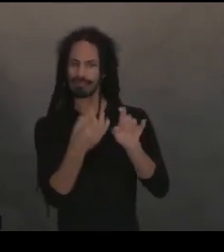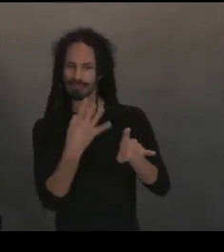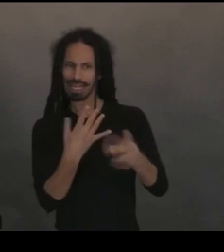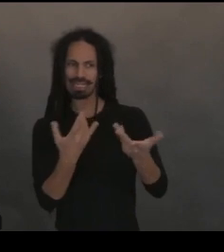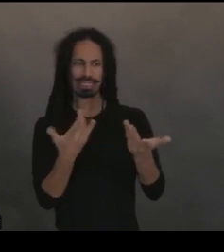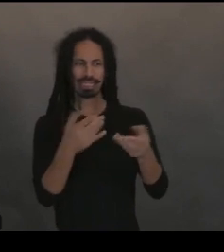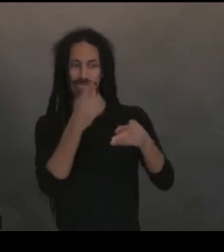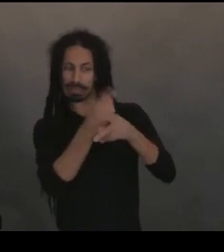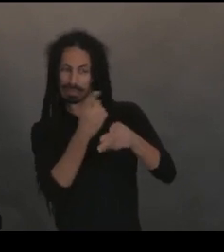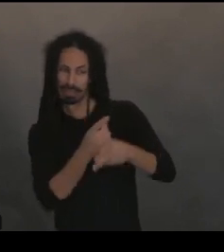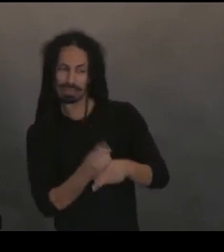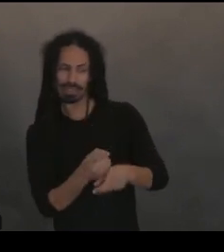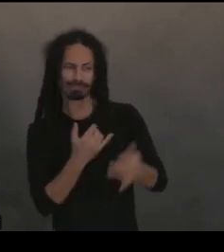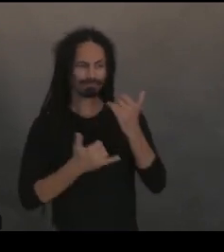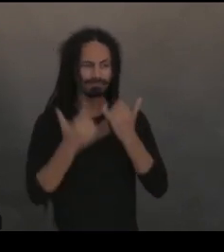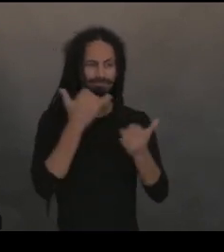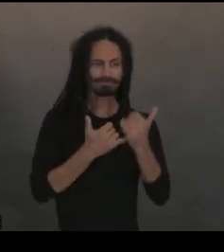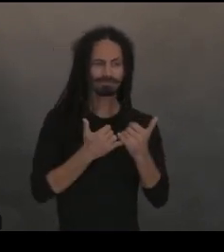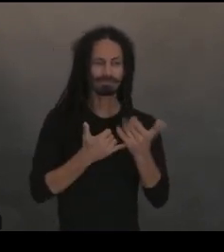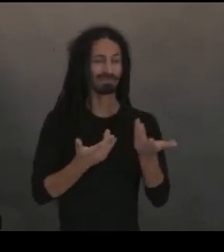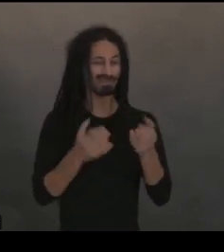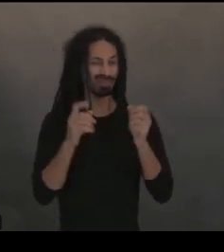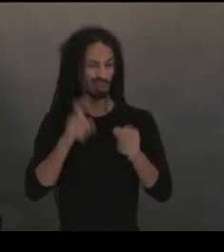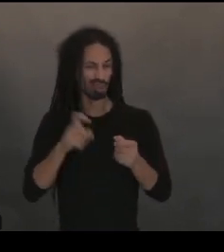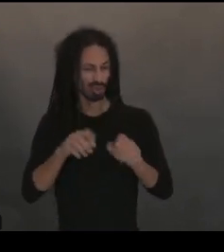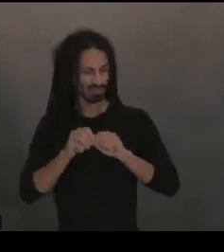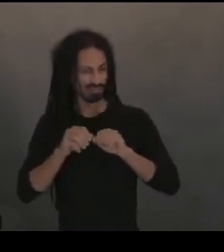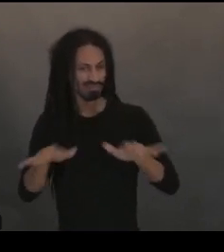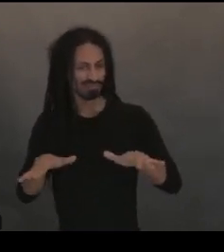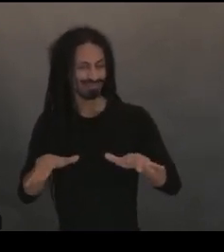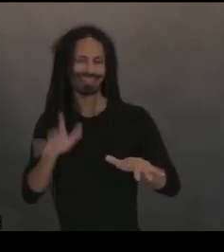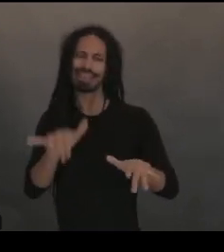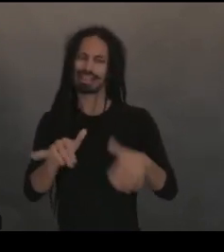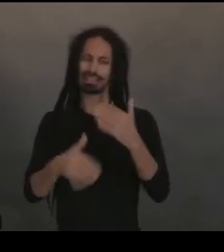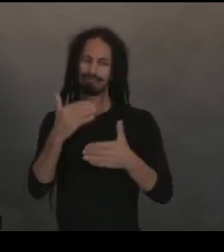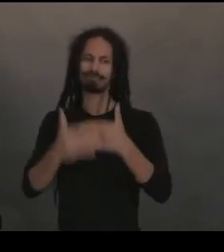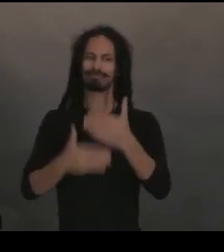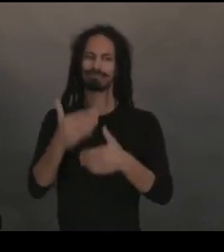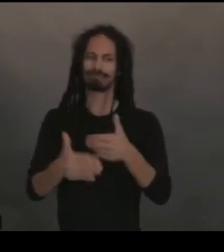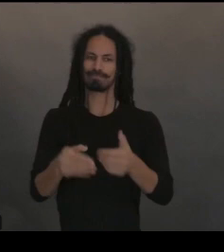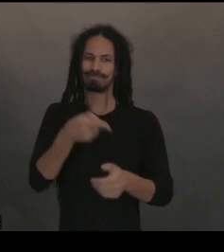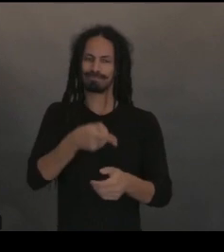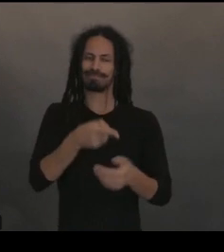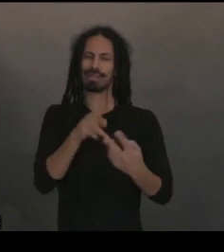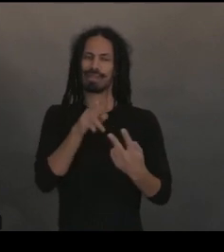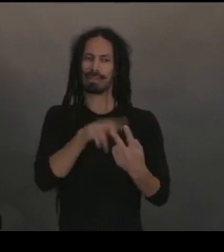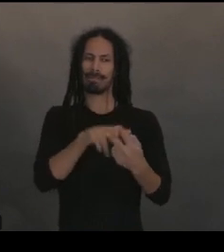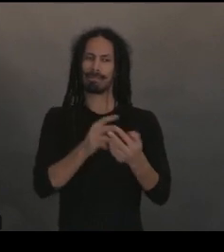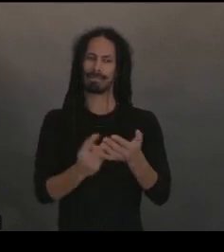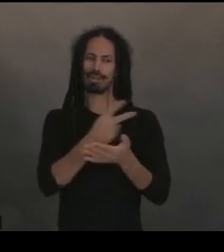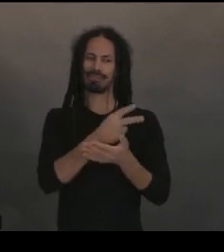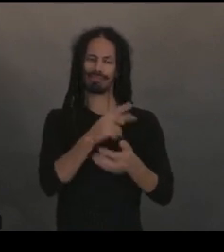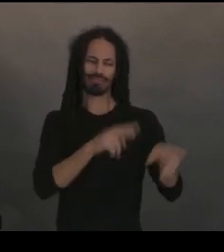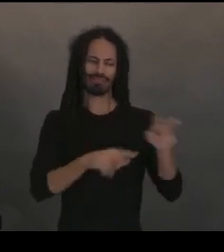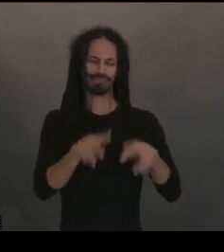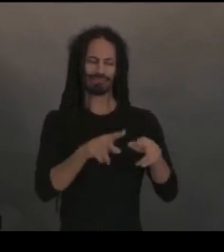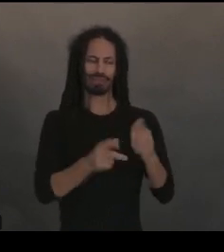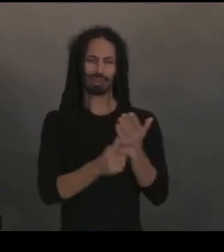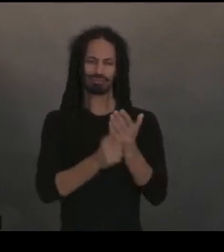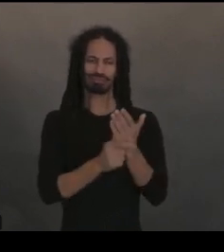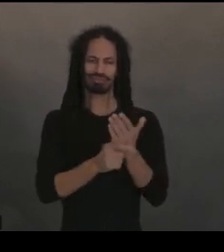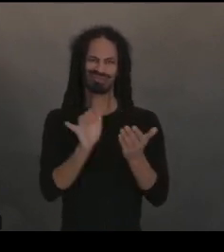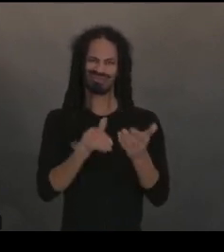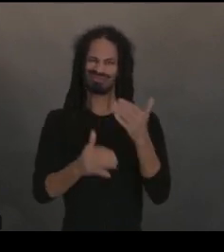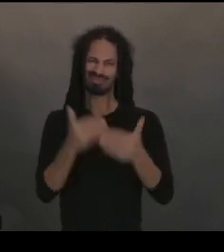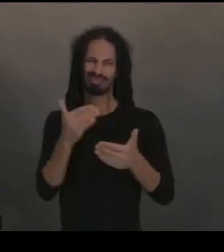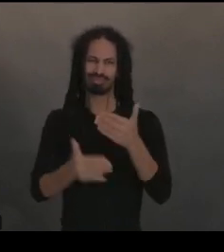work and whether it should be published. So that's the process that this work goes through, that these authors go through